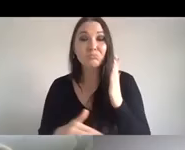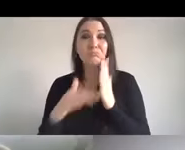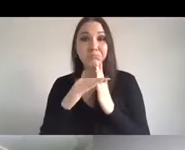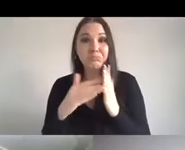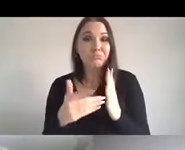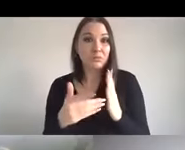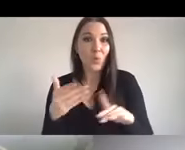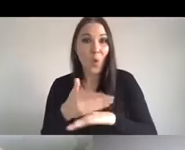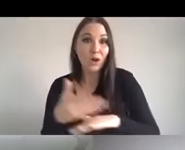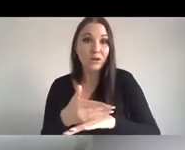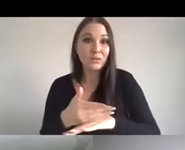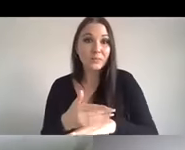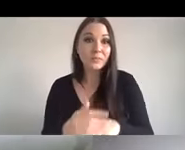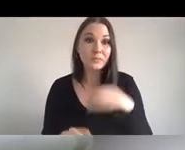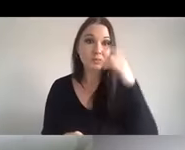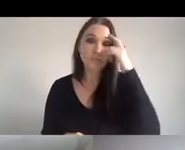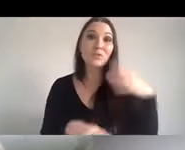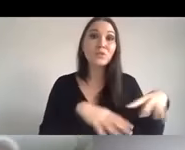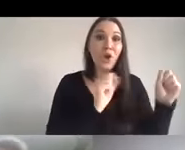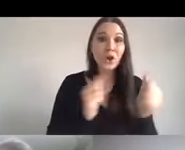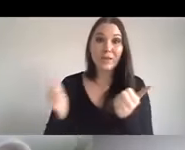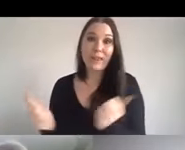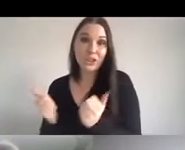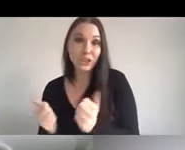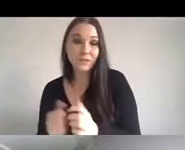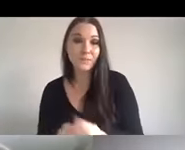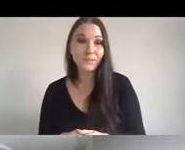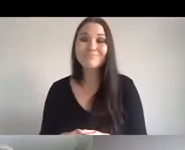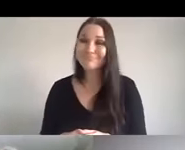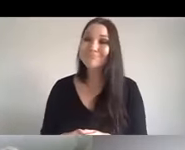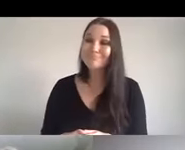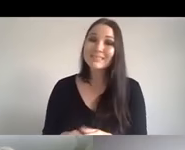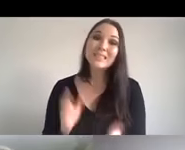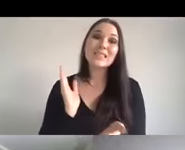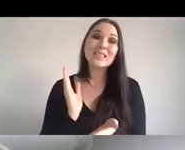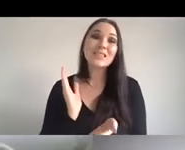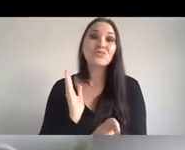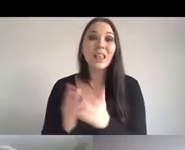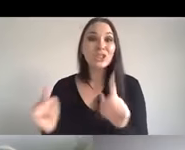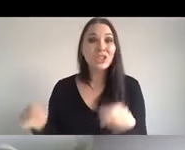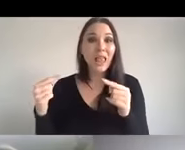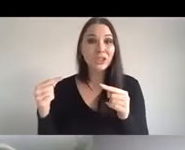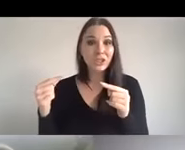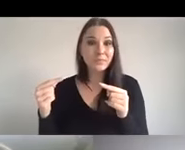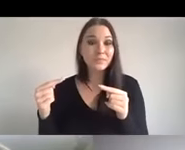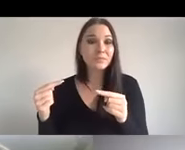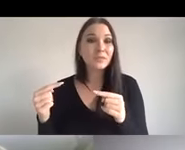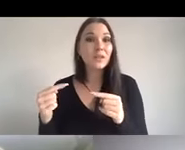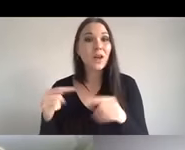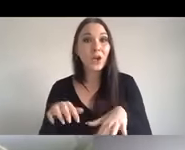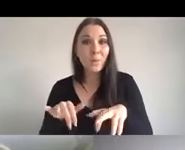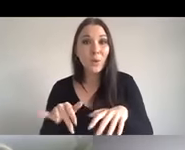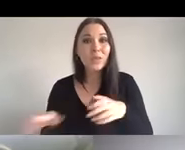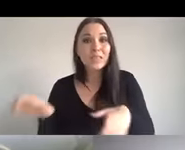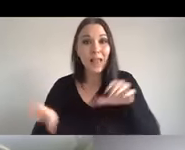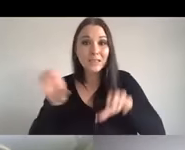successfully? Right. No, it's a real challenge because generally speaking, like the computer scientists